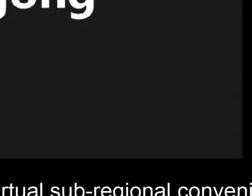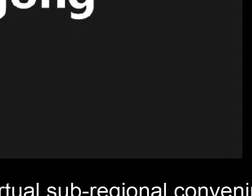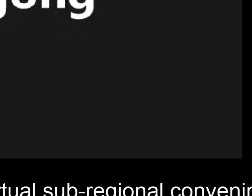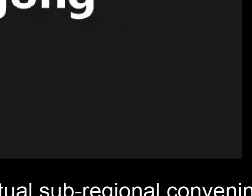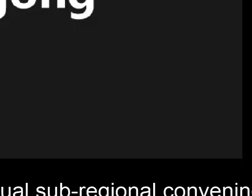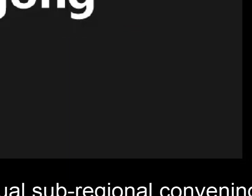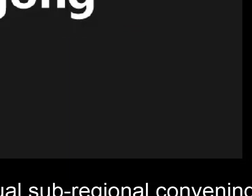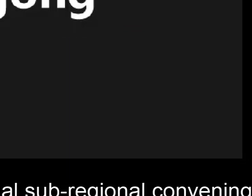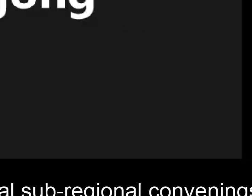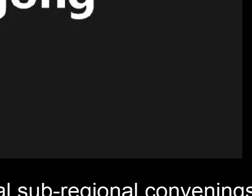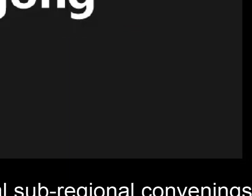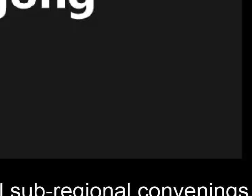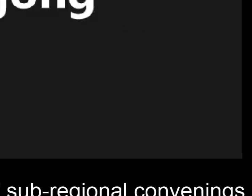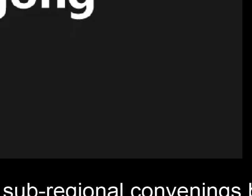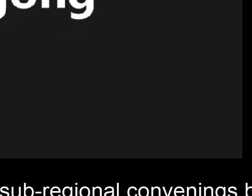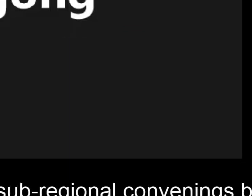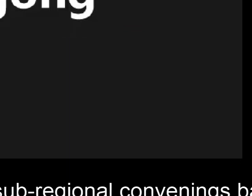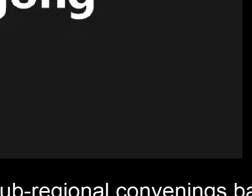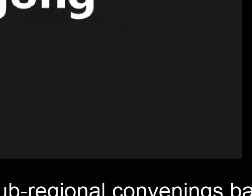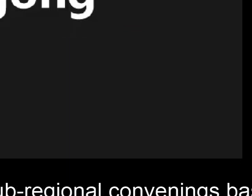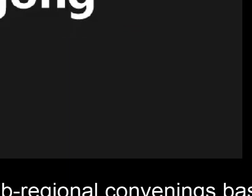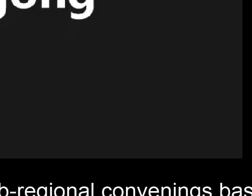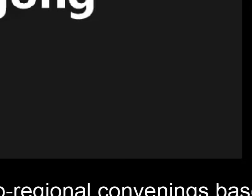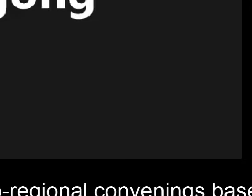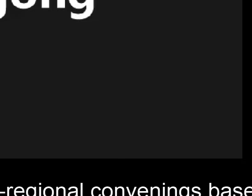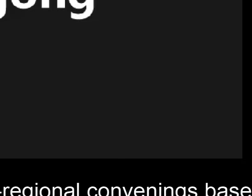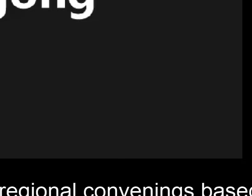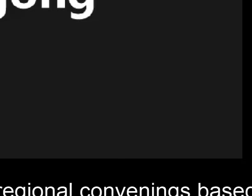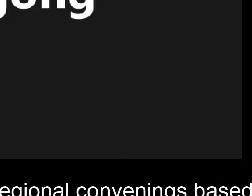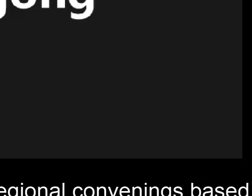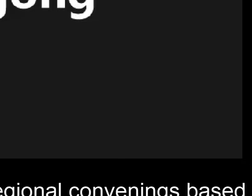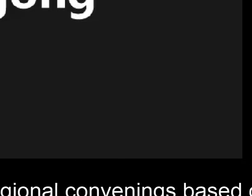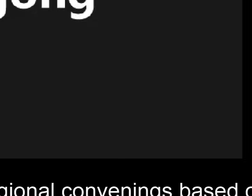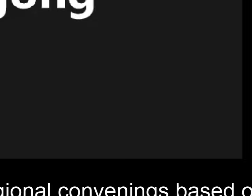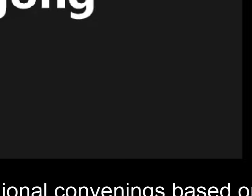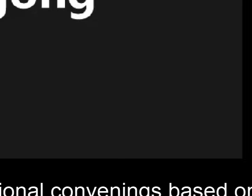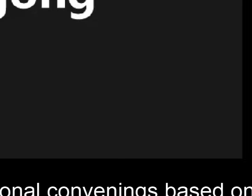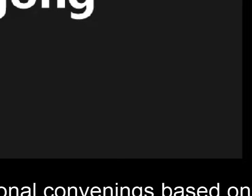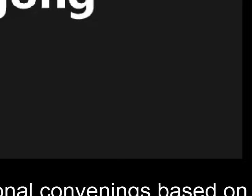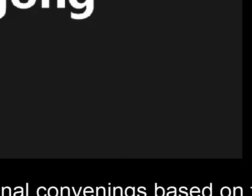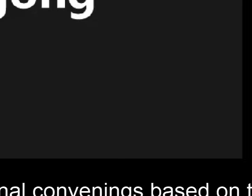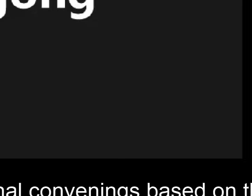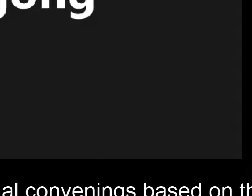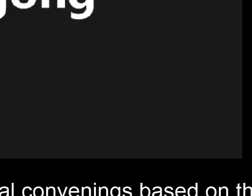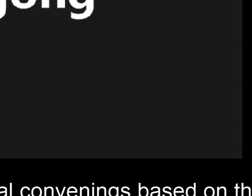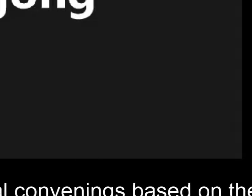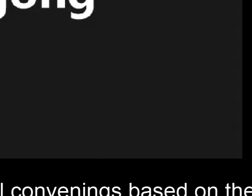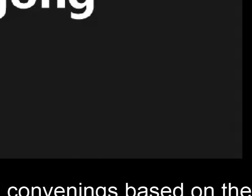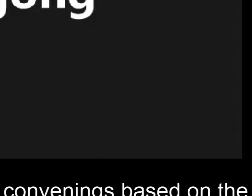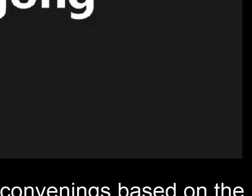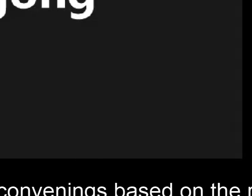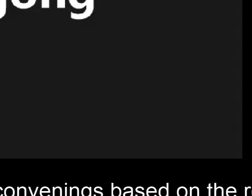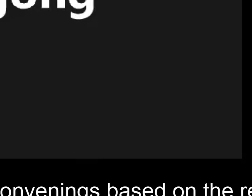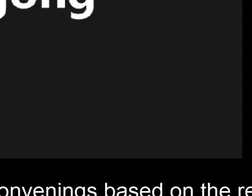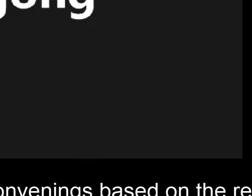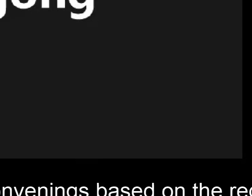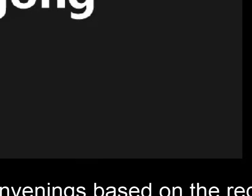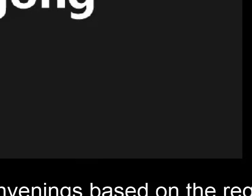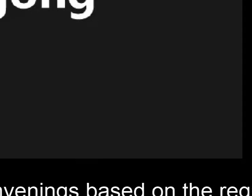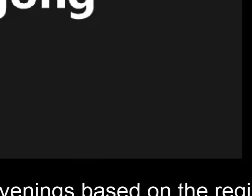is happening in terms of the impact of COVID-19 on children in Sudan.